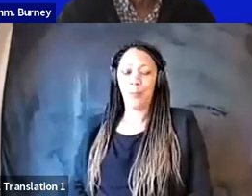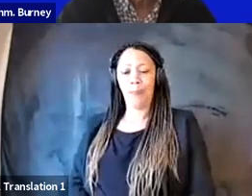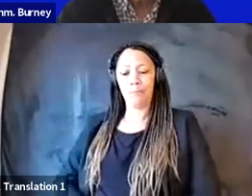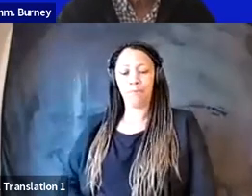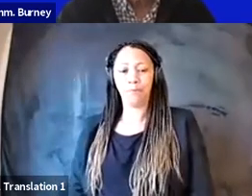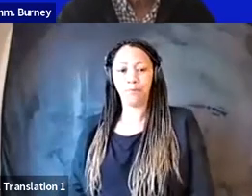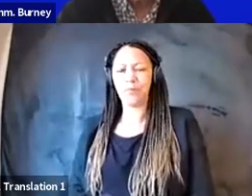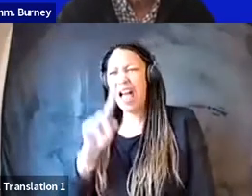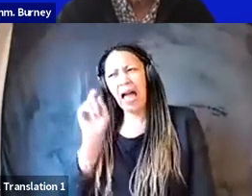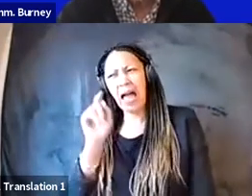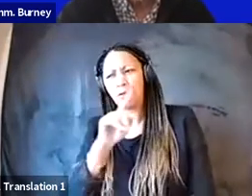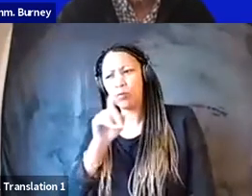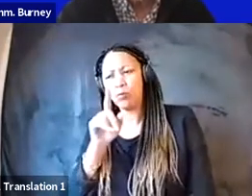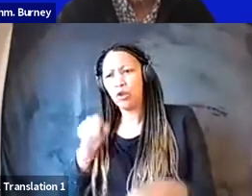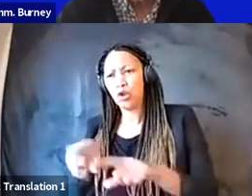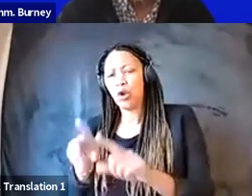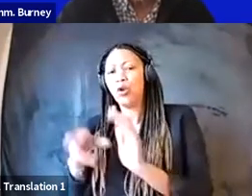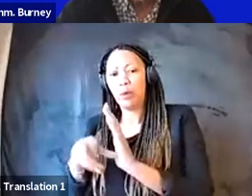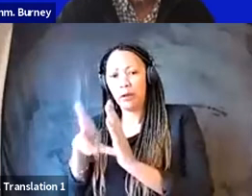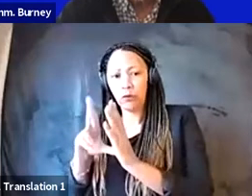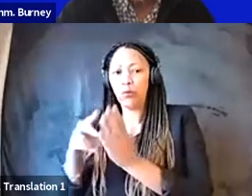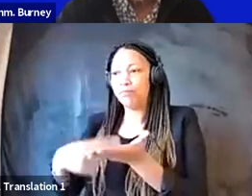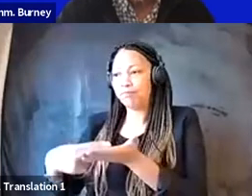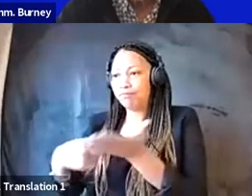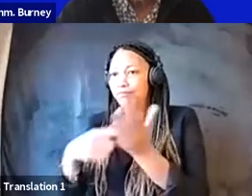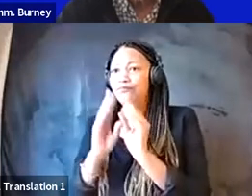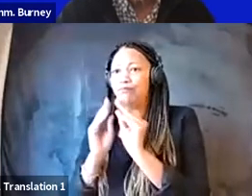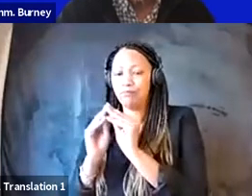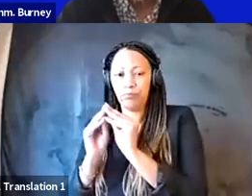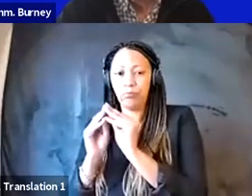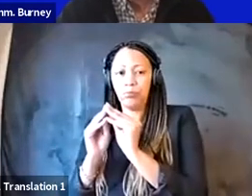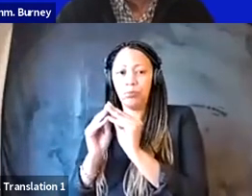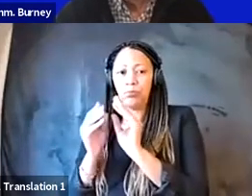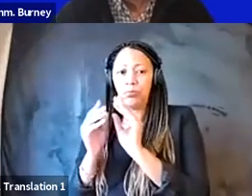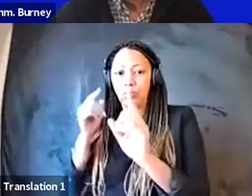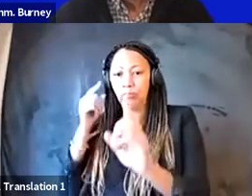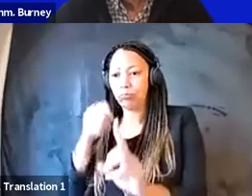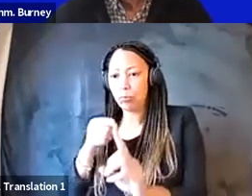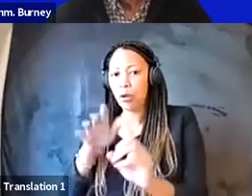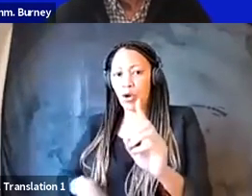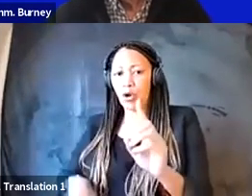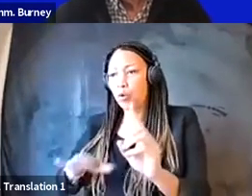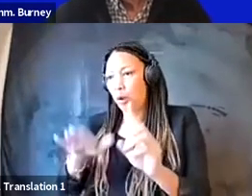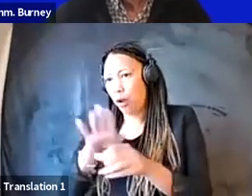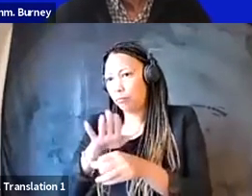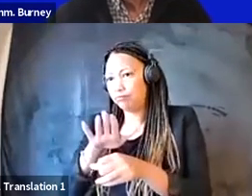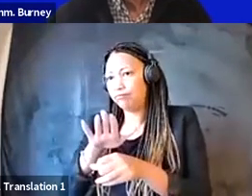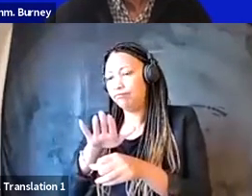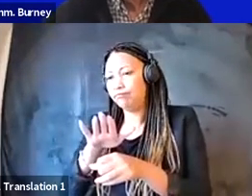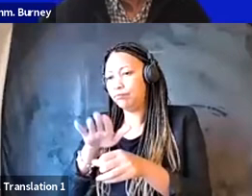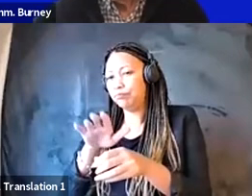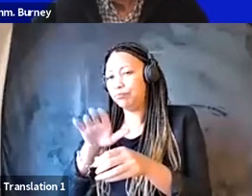So I asked some questions during review session regarding the ground floor commercial space on